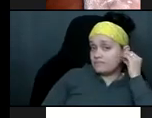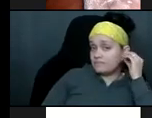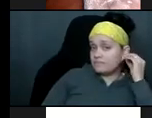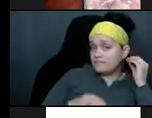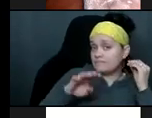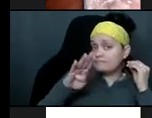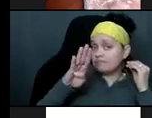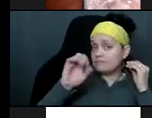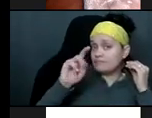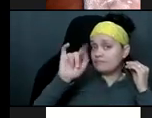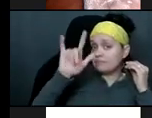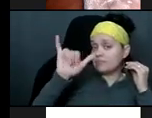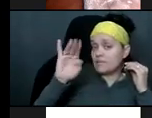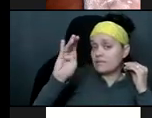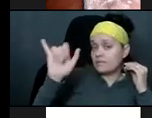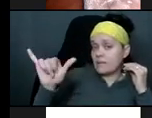Botany Bay,